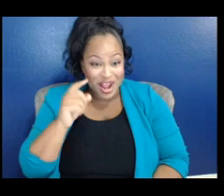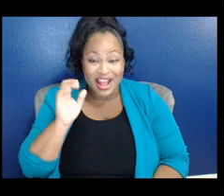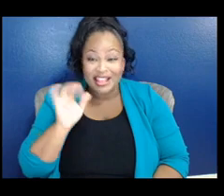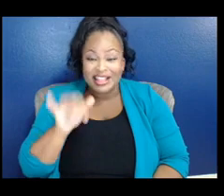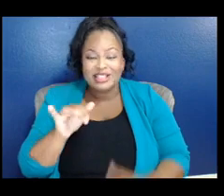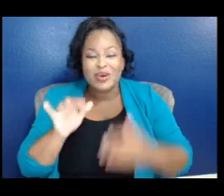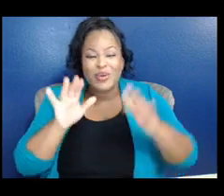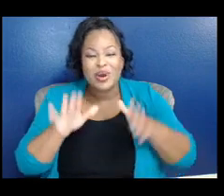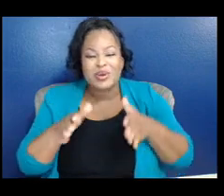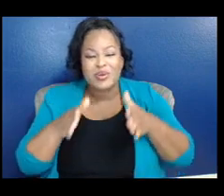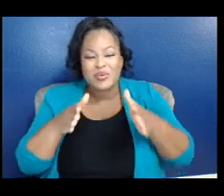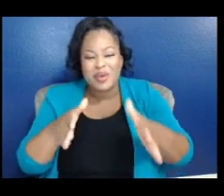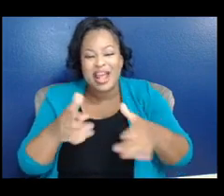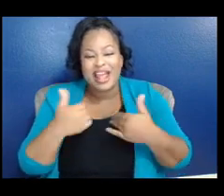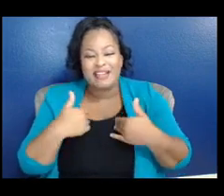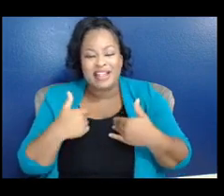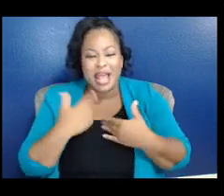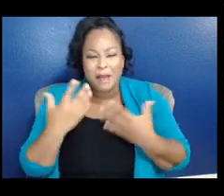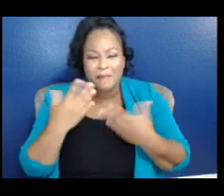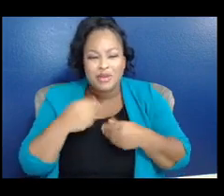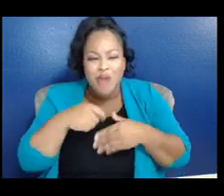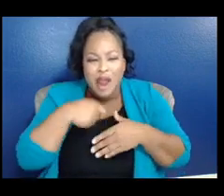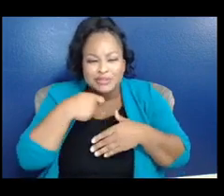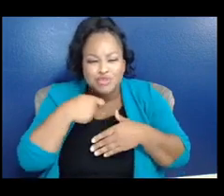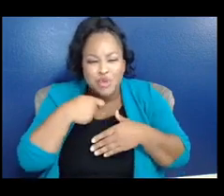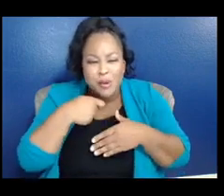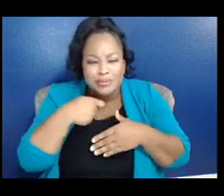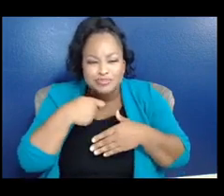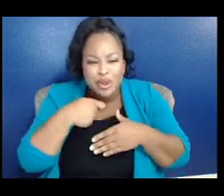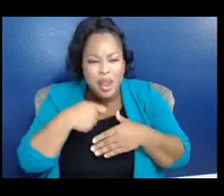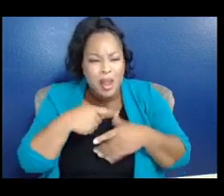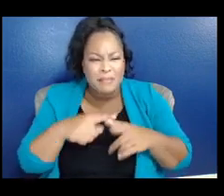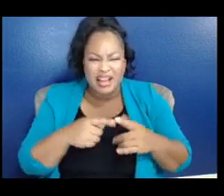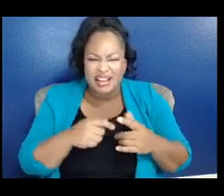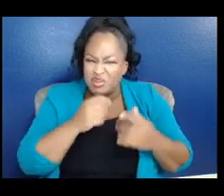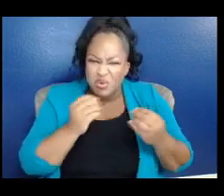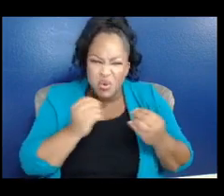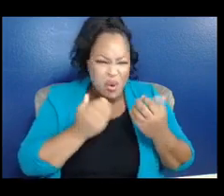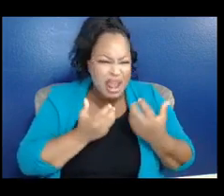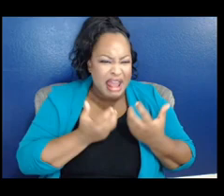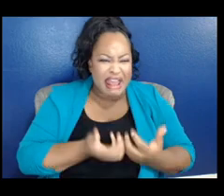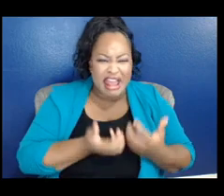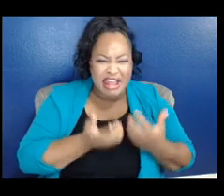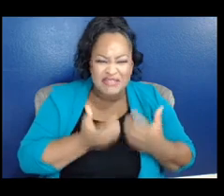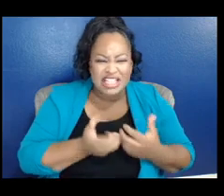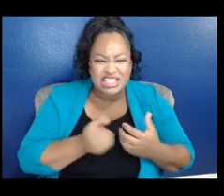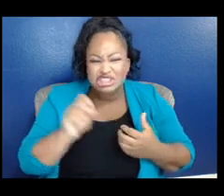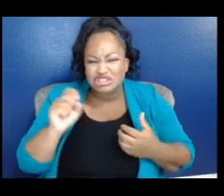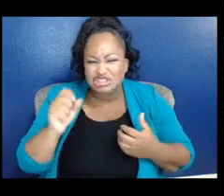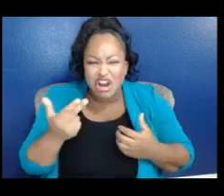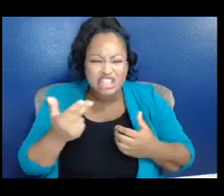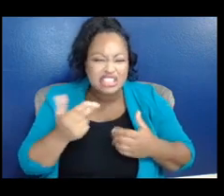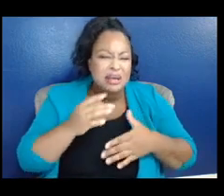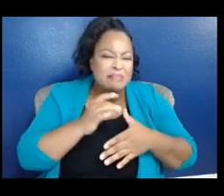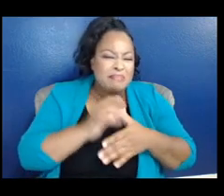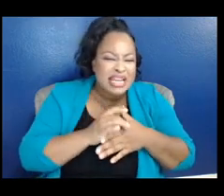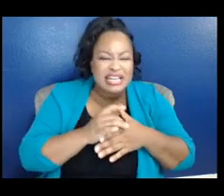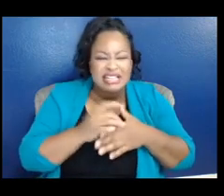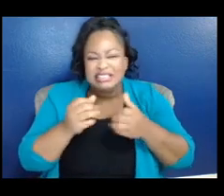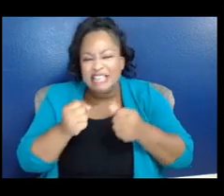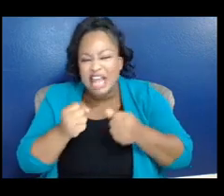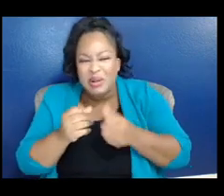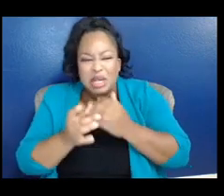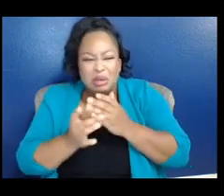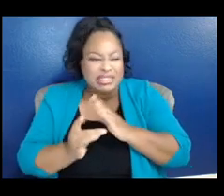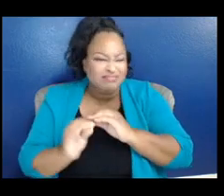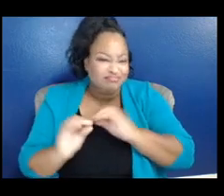beautiful mouthfeel without all the heavy starch, meat, dairy, grease, you name it. So very, very